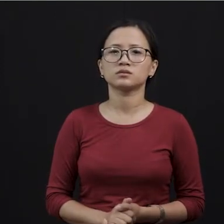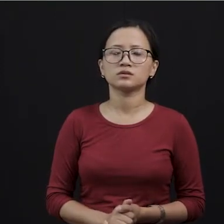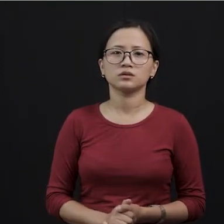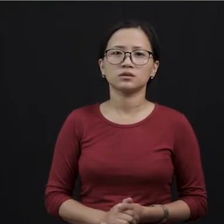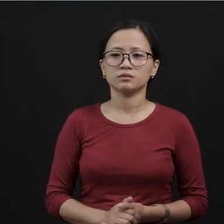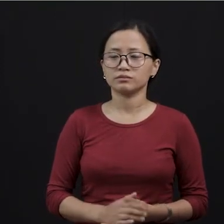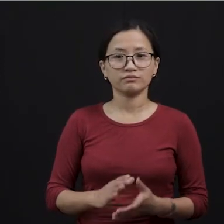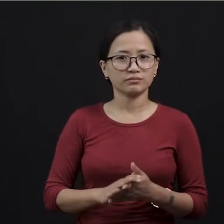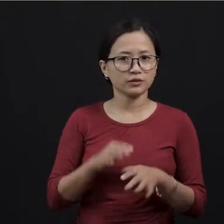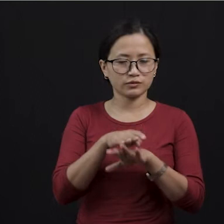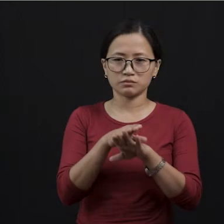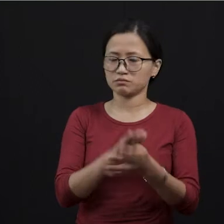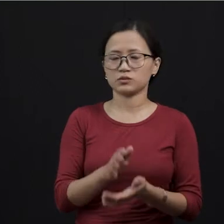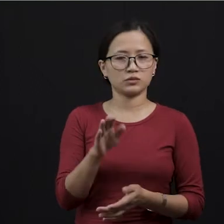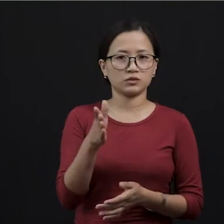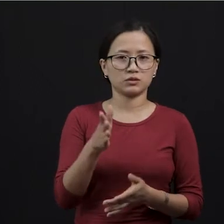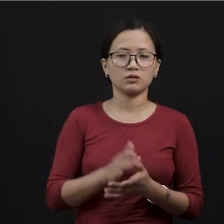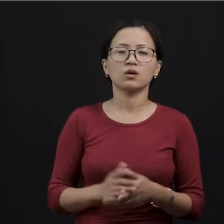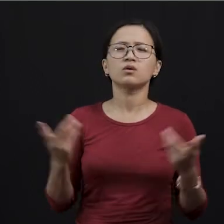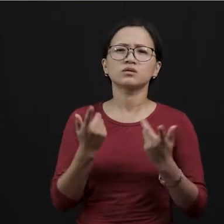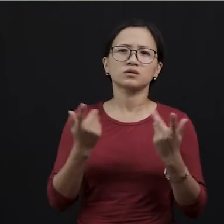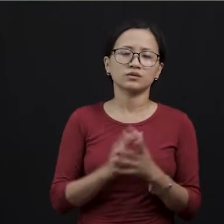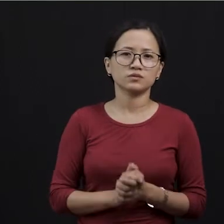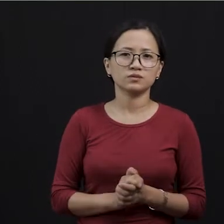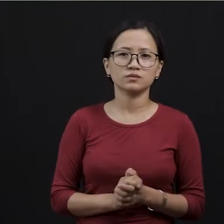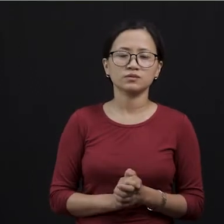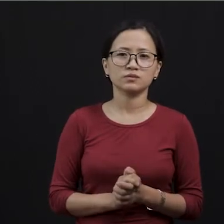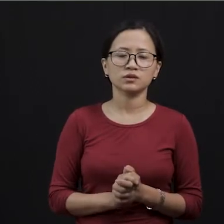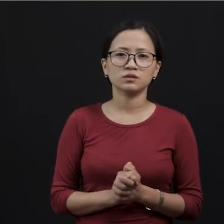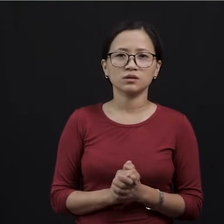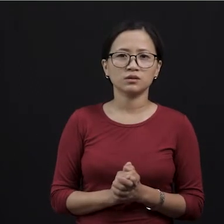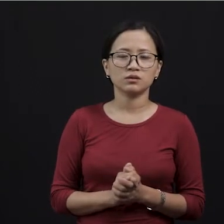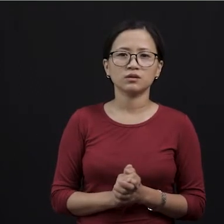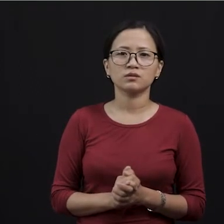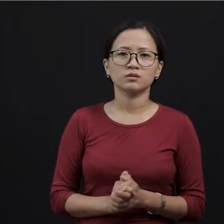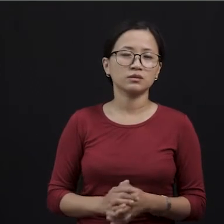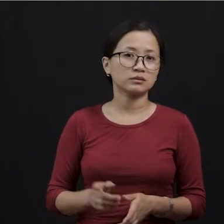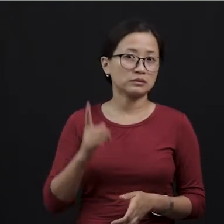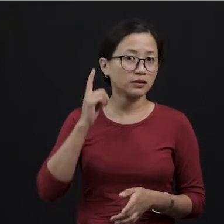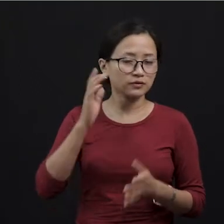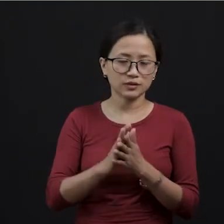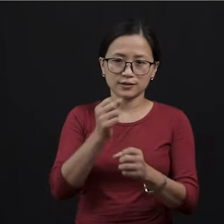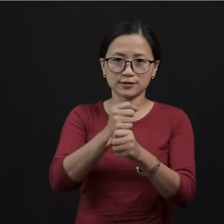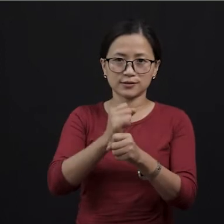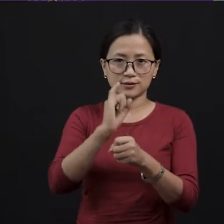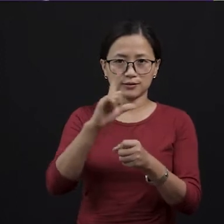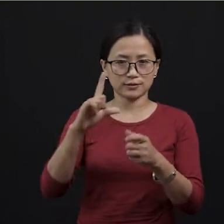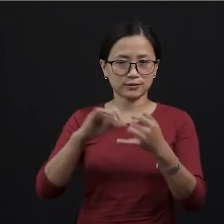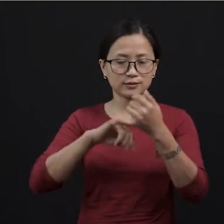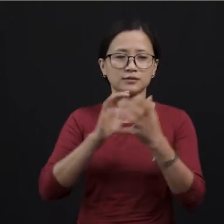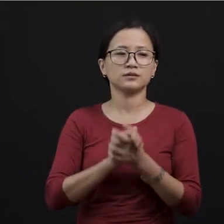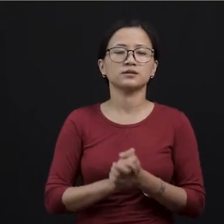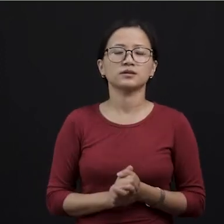have lungs for breathing. What do they have, children? Just tell me. They have gills.